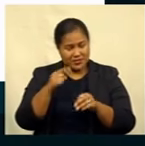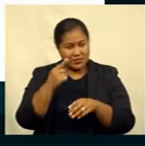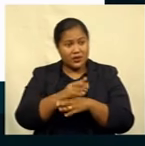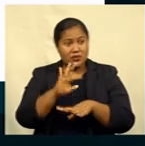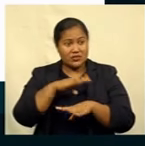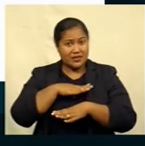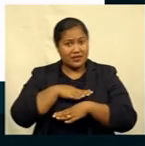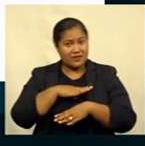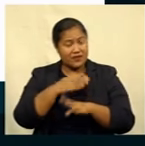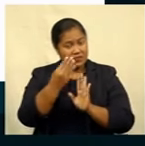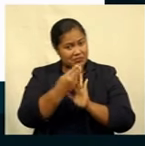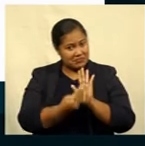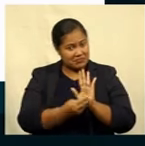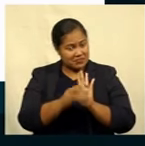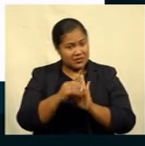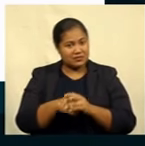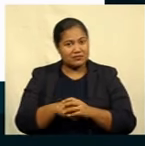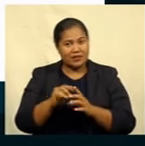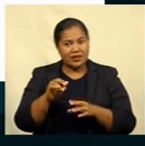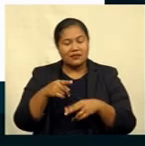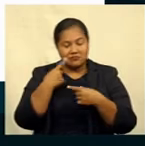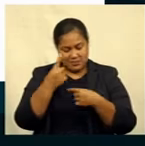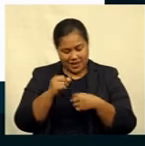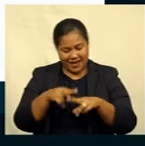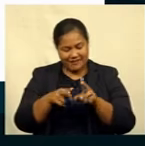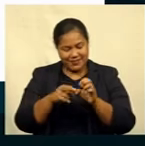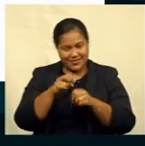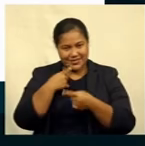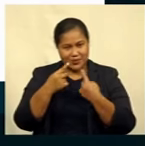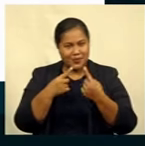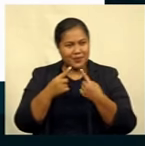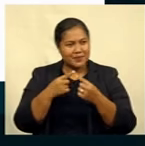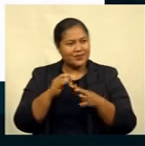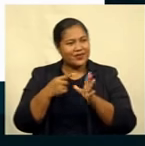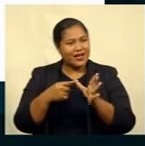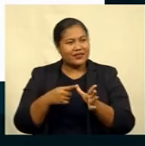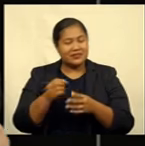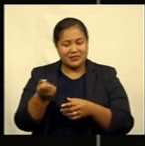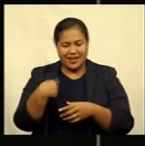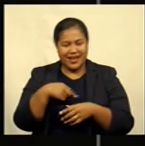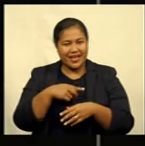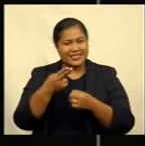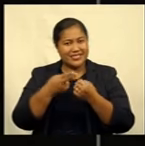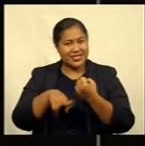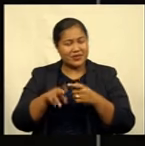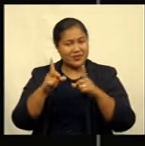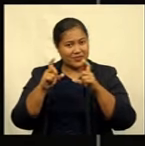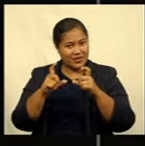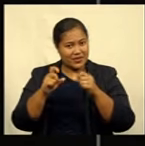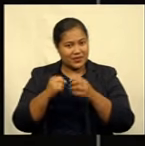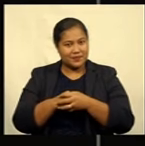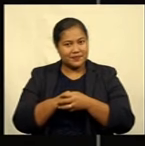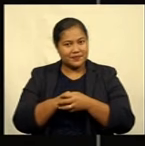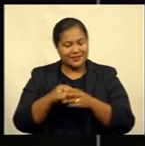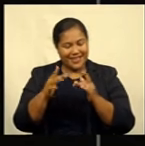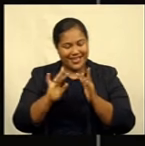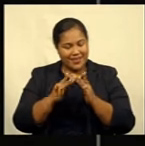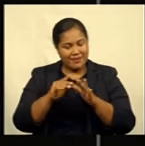with the national budget? Visit our FBC News website to take part, and you can send us newsworthy pictures and videos. Email